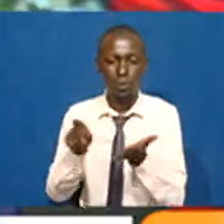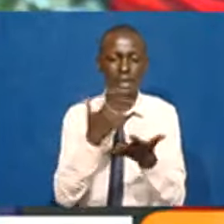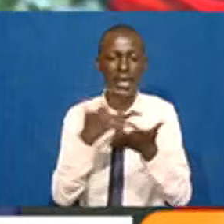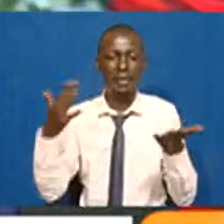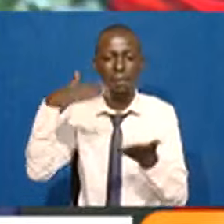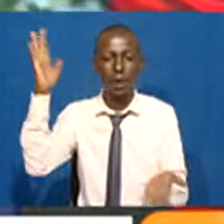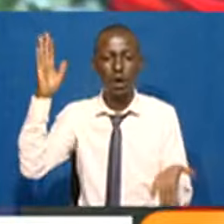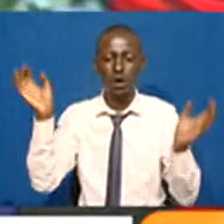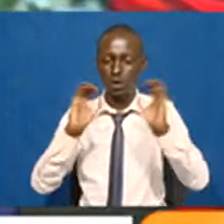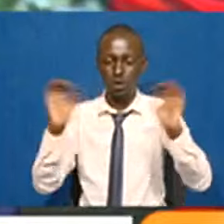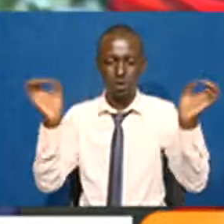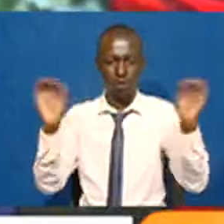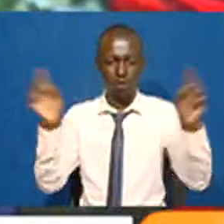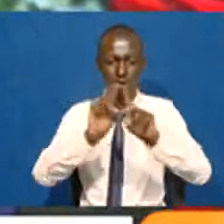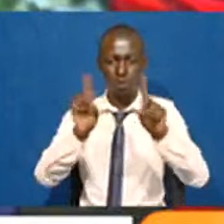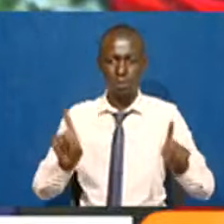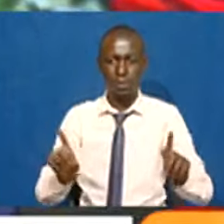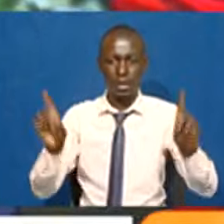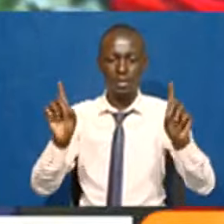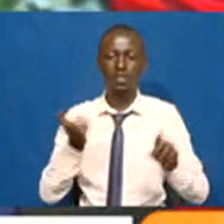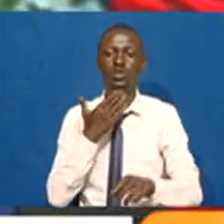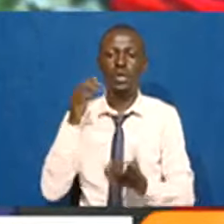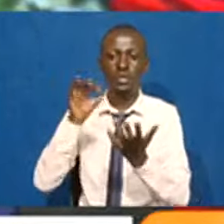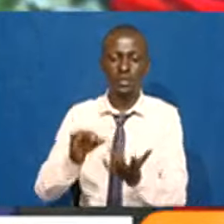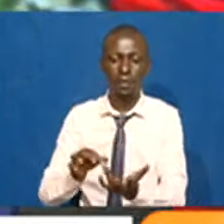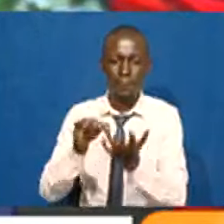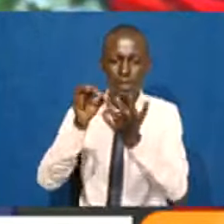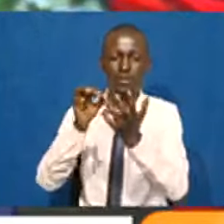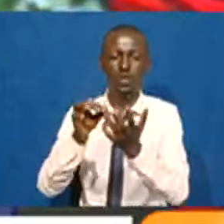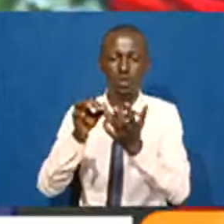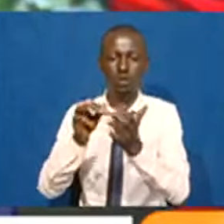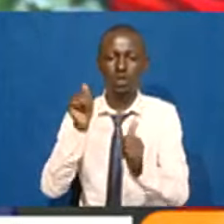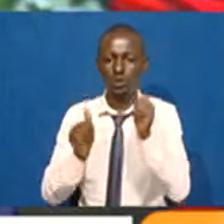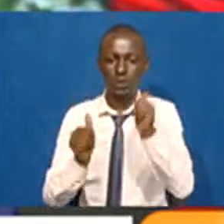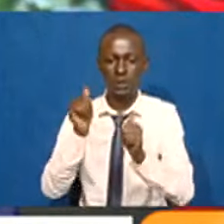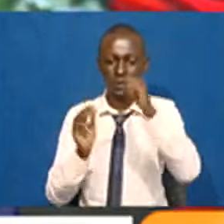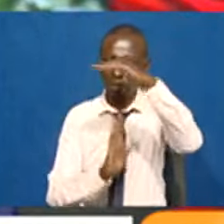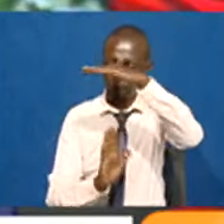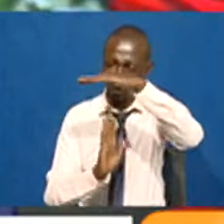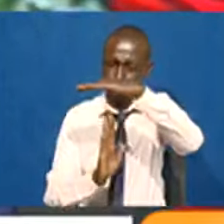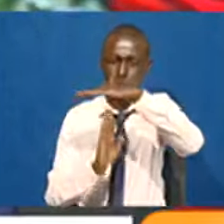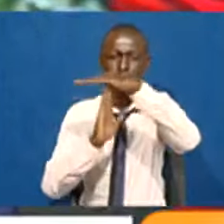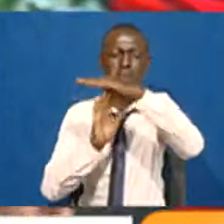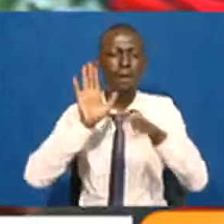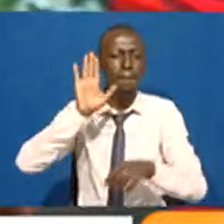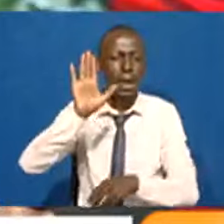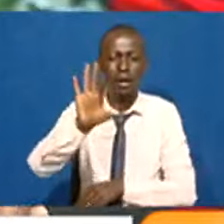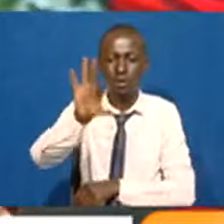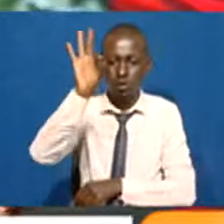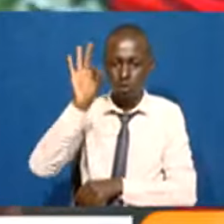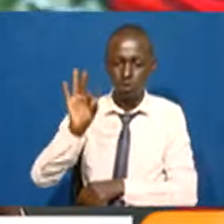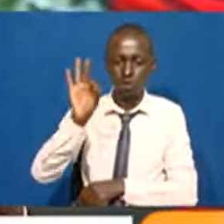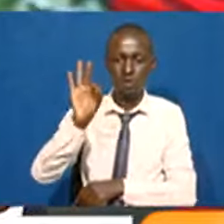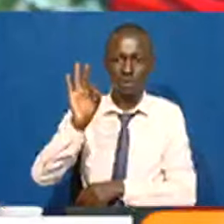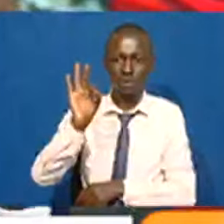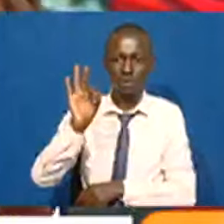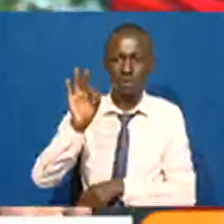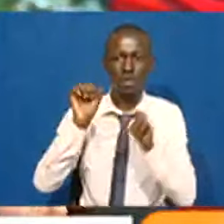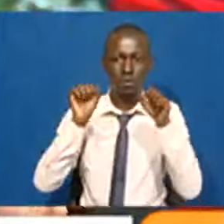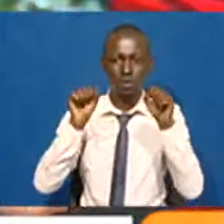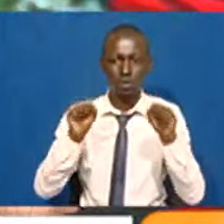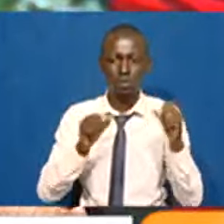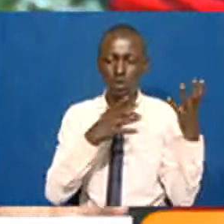extra. But if you want a special coffin, that is an executive coffin of your choice, then you are given an opportunity to go to